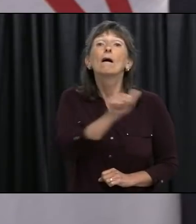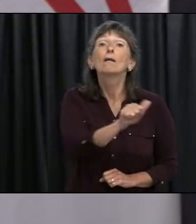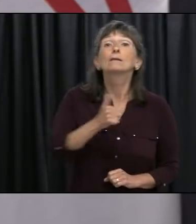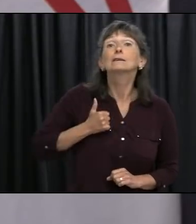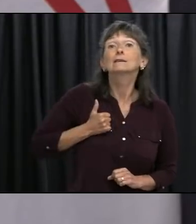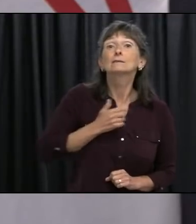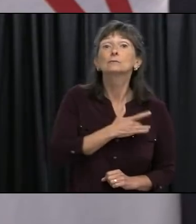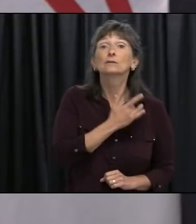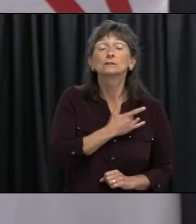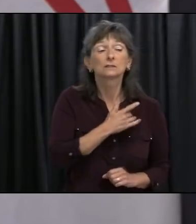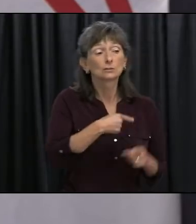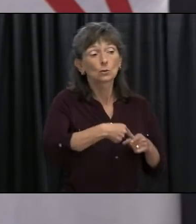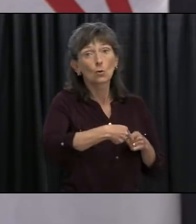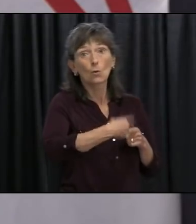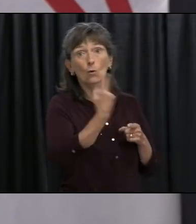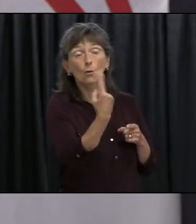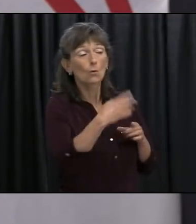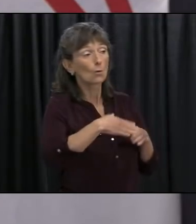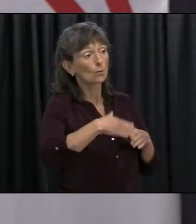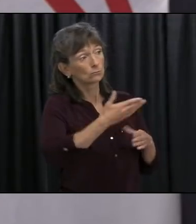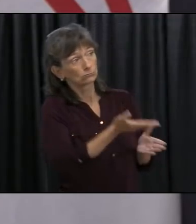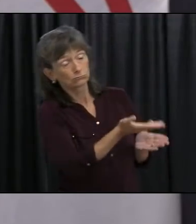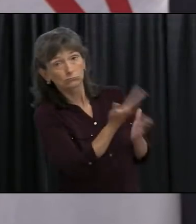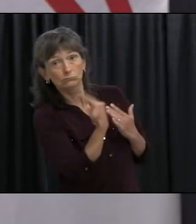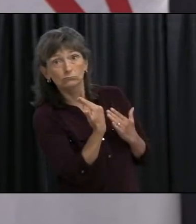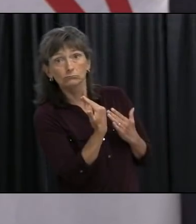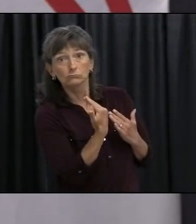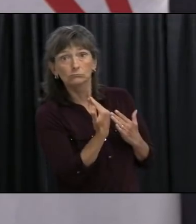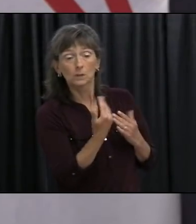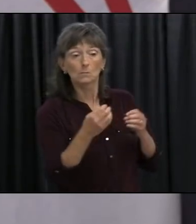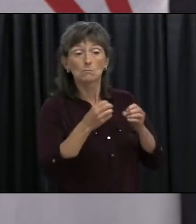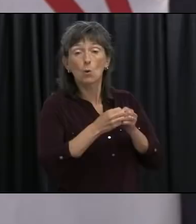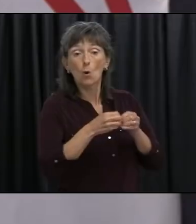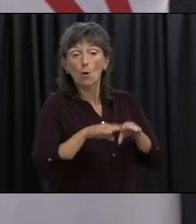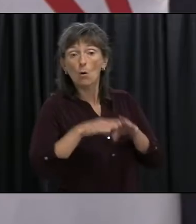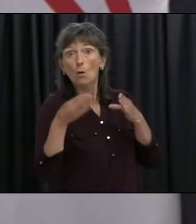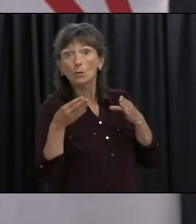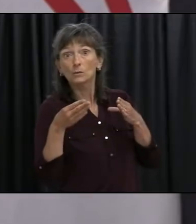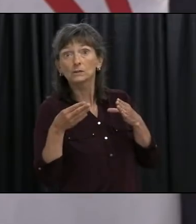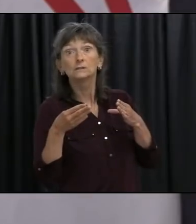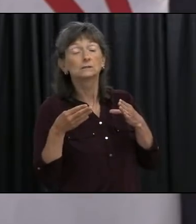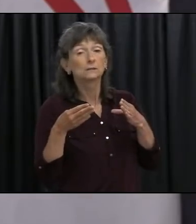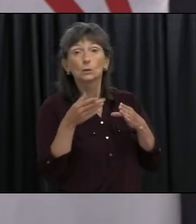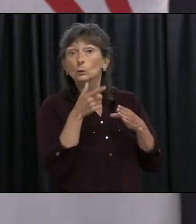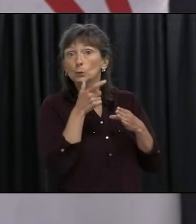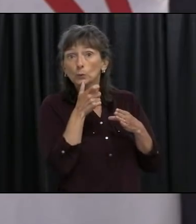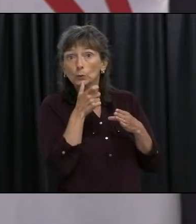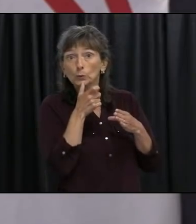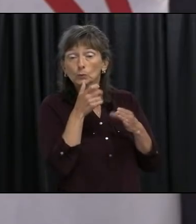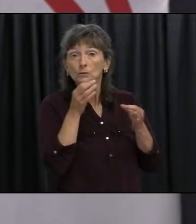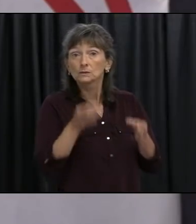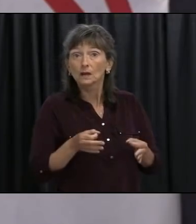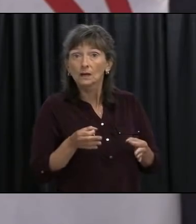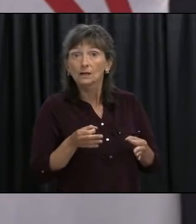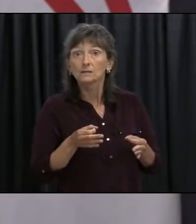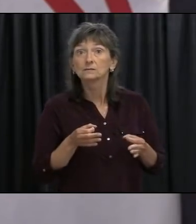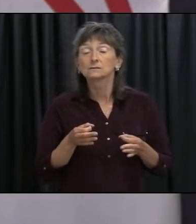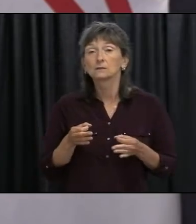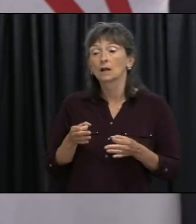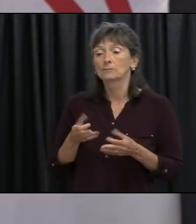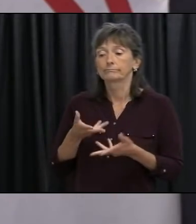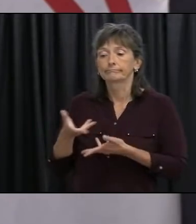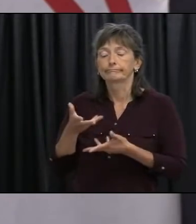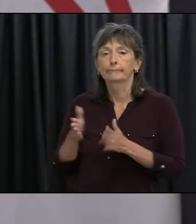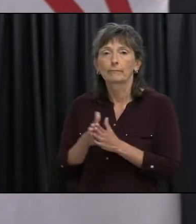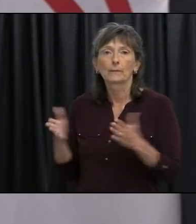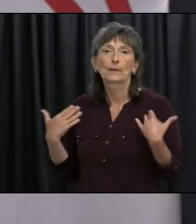Canadian jurisdiction or easing travel restrictions for Newfoundland and Labrador will be determined, guided by our work with our